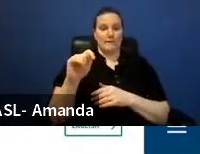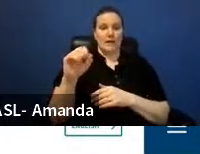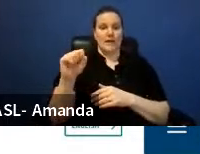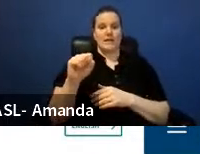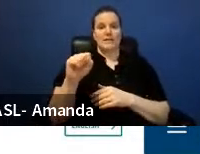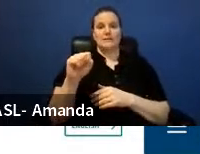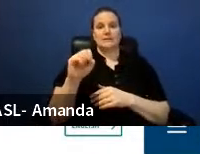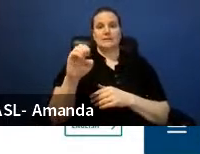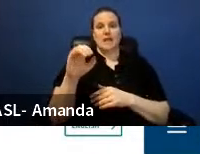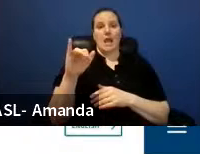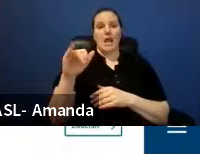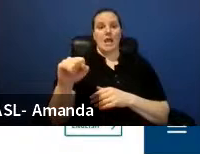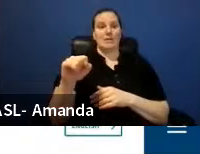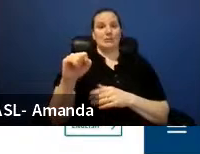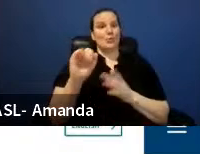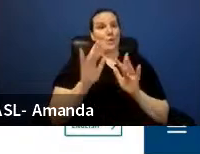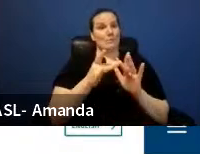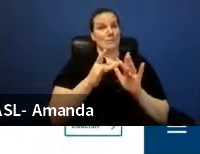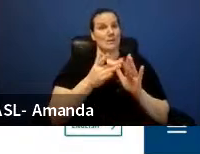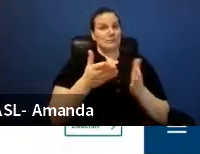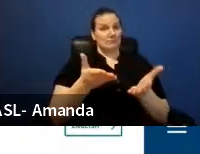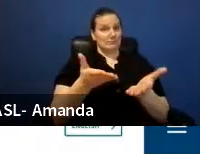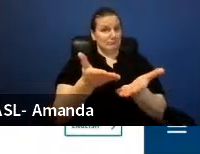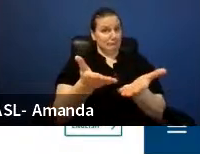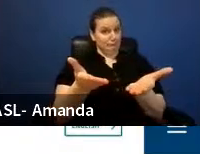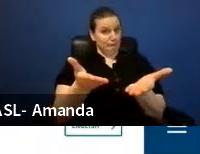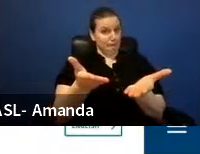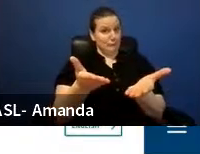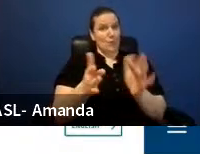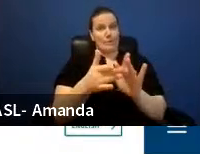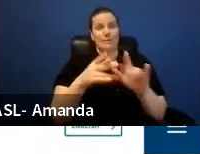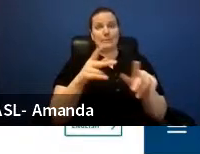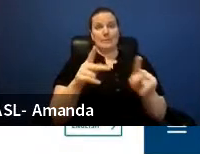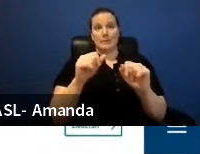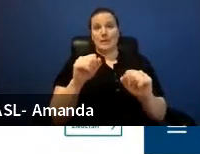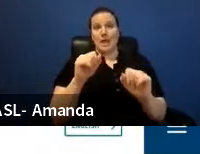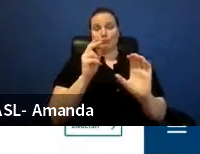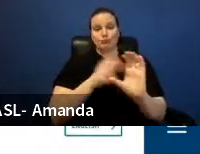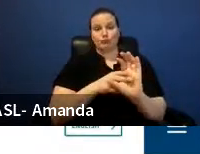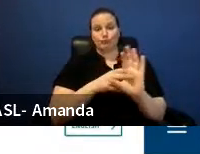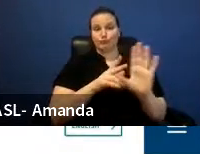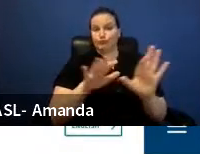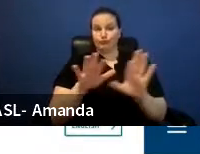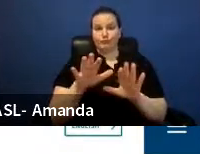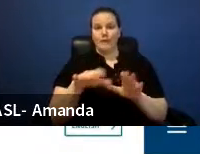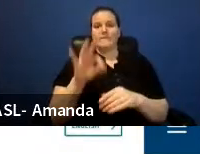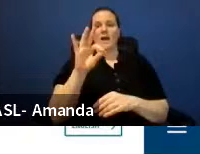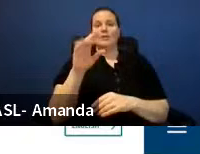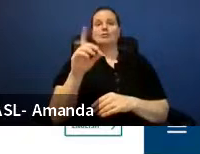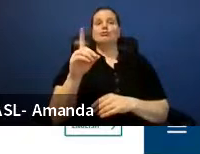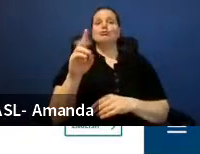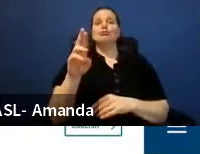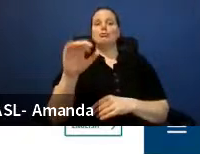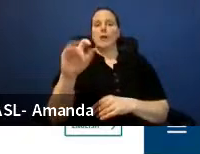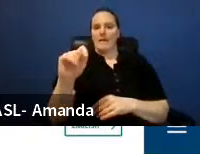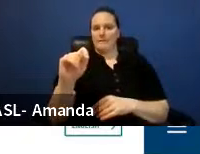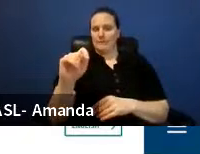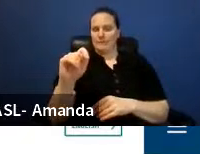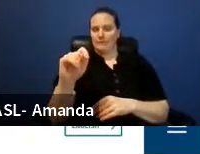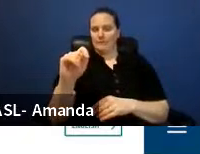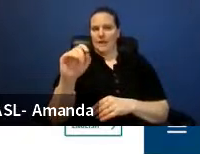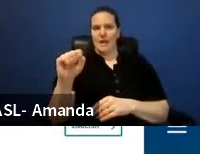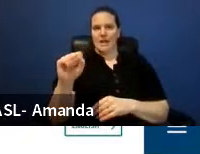SEIS webpage. And this is the webpage where people will go to find the draft SEIS once